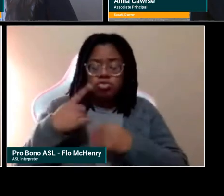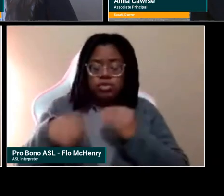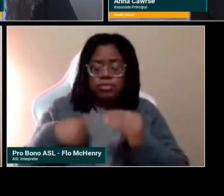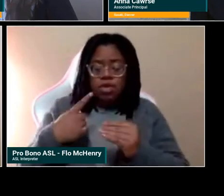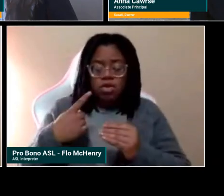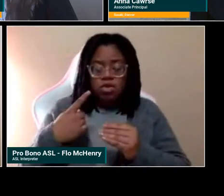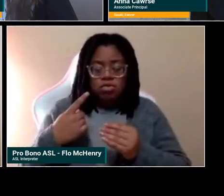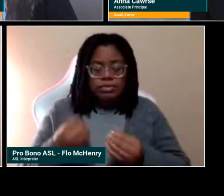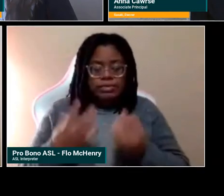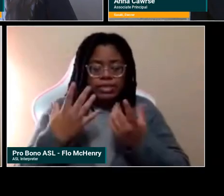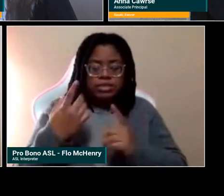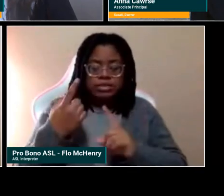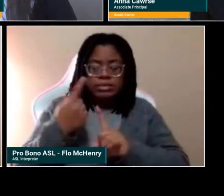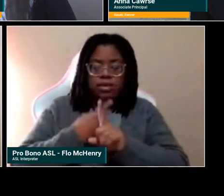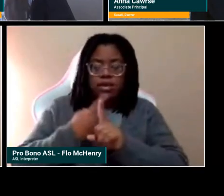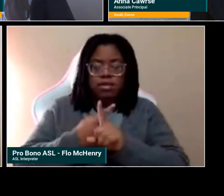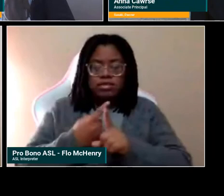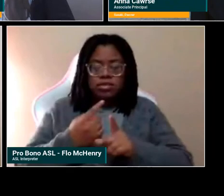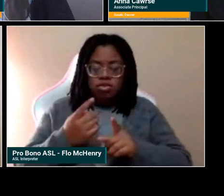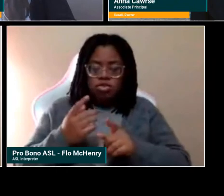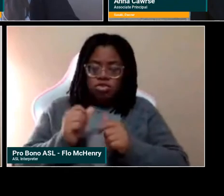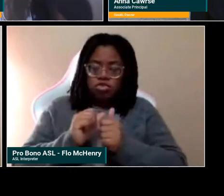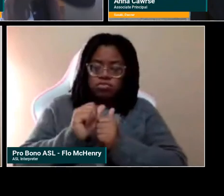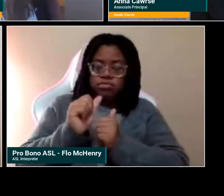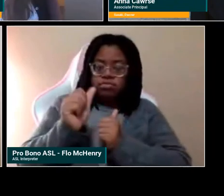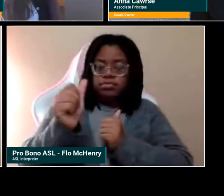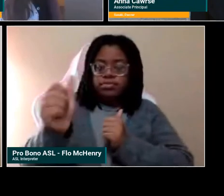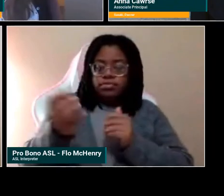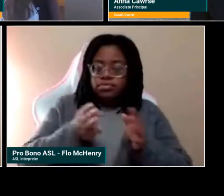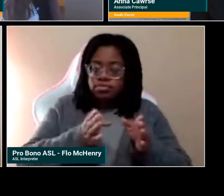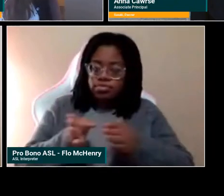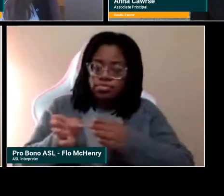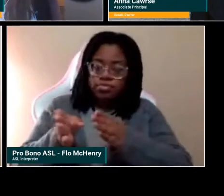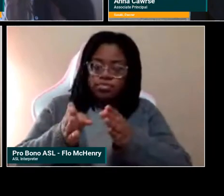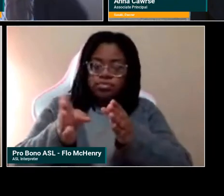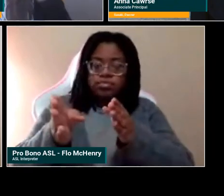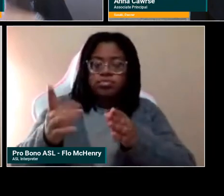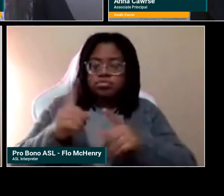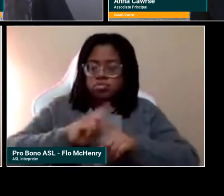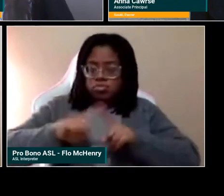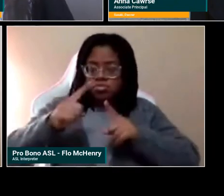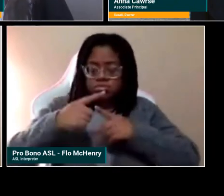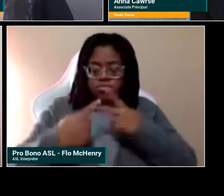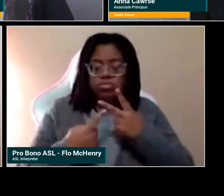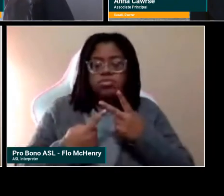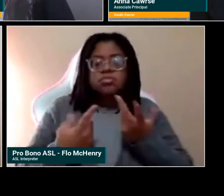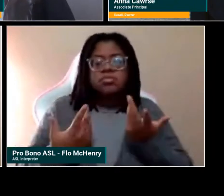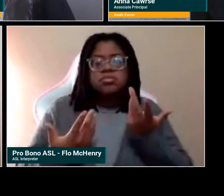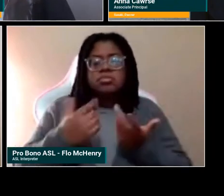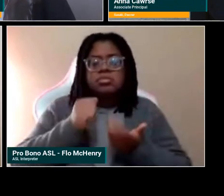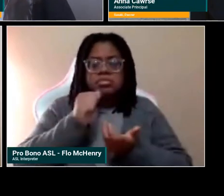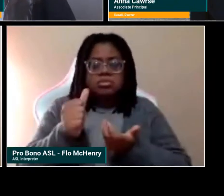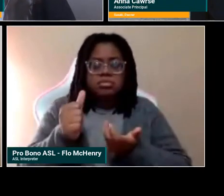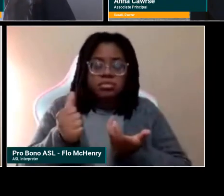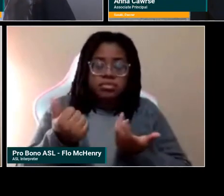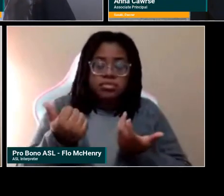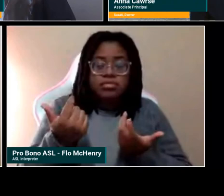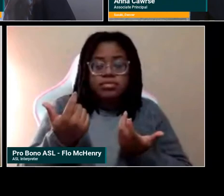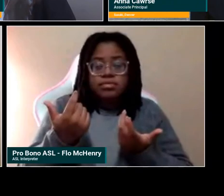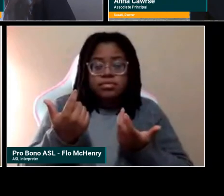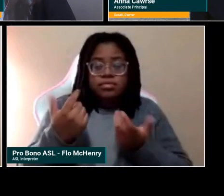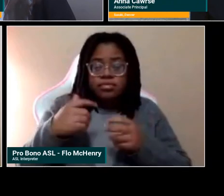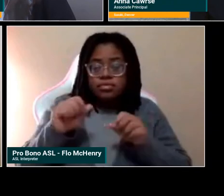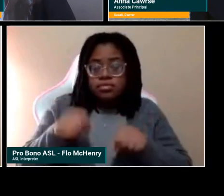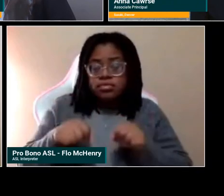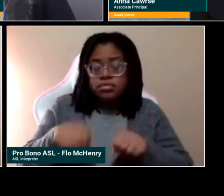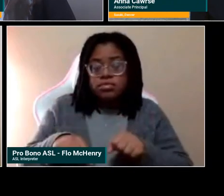multi-month, these long distance trail opportunities like the Pacific Crest Trail or Appalachian Trail might not be as viable as they are right now. I